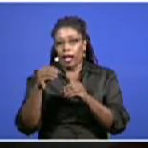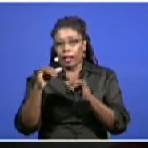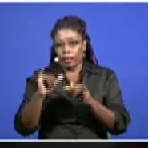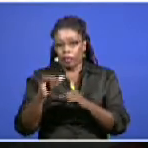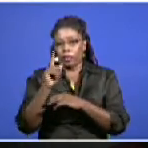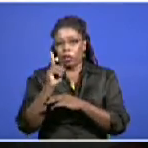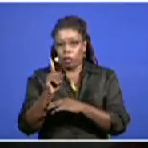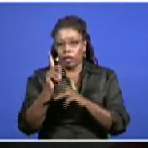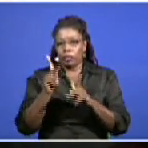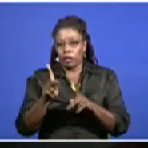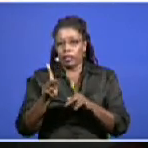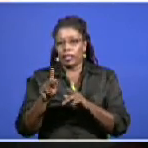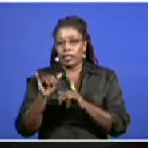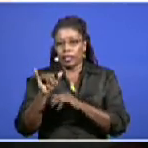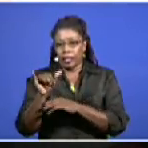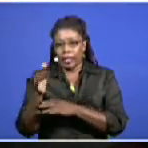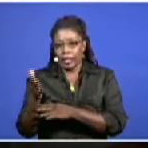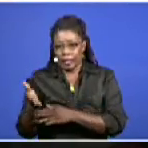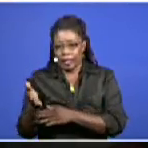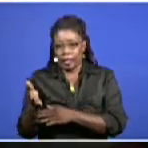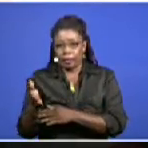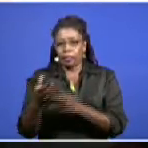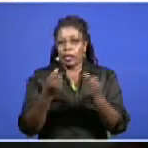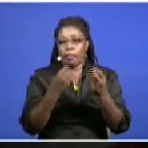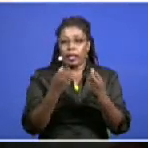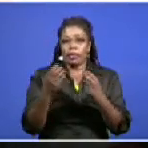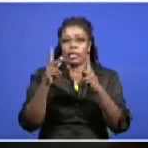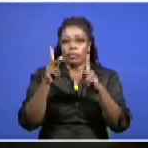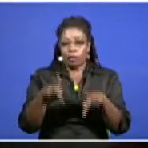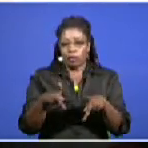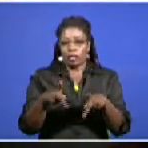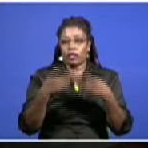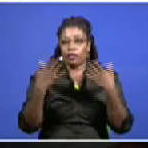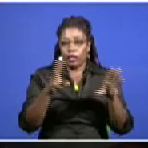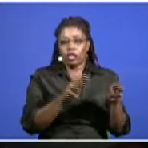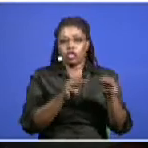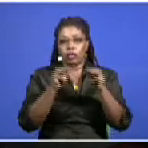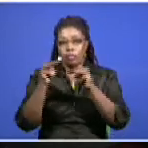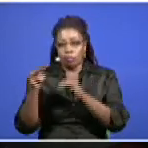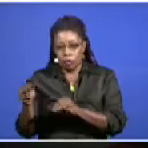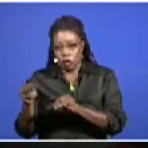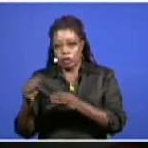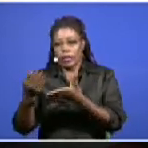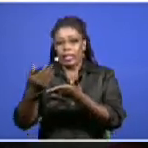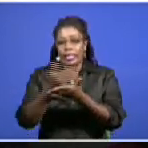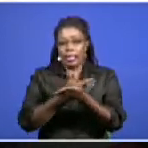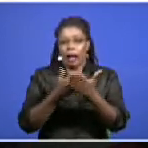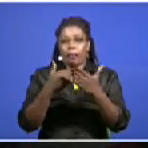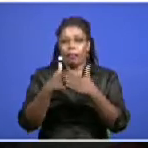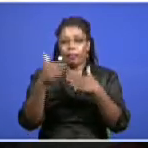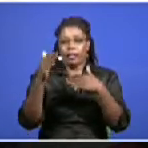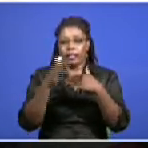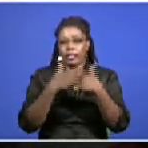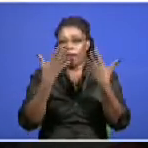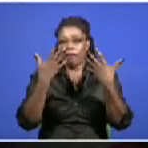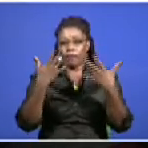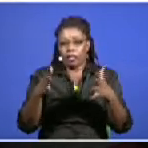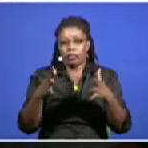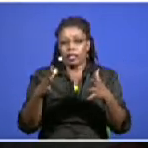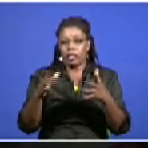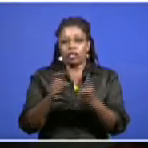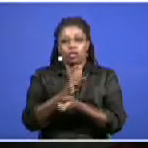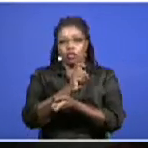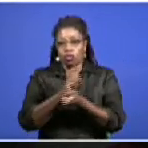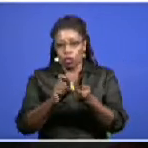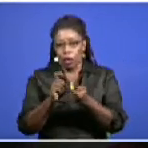remaining. A significant amount of persons have already moved, and some buildings have already been torn down by the residents themselves.